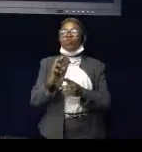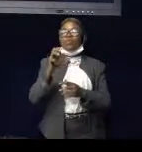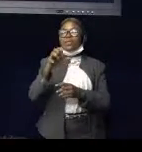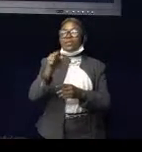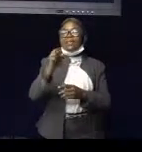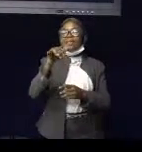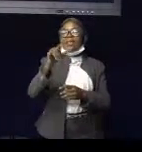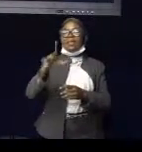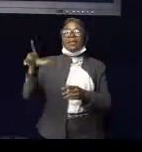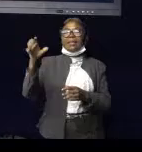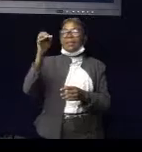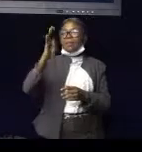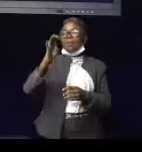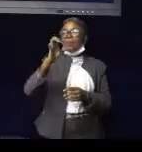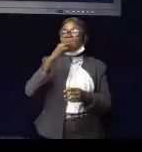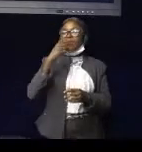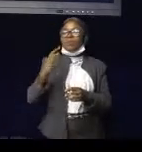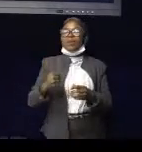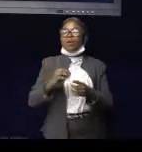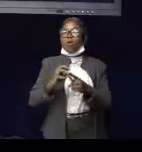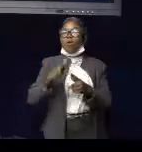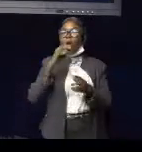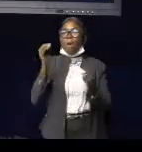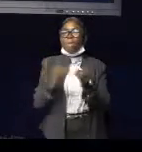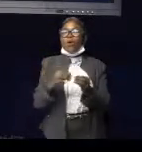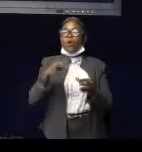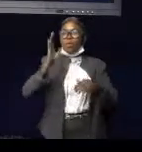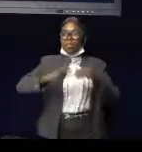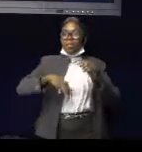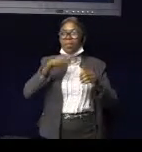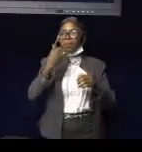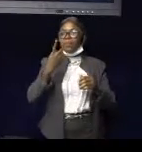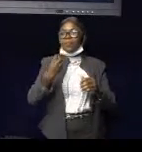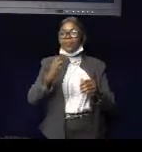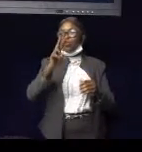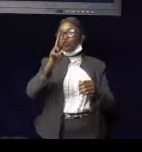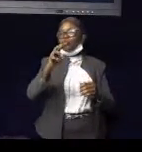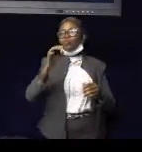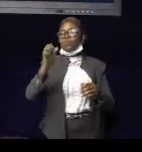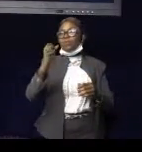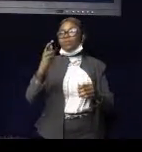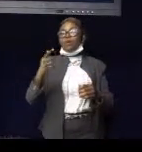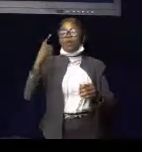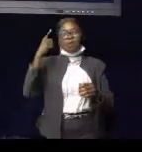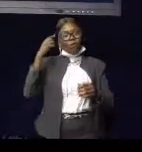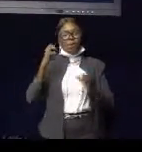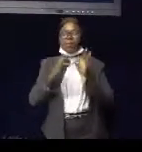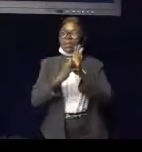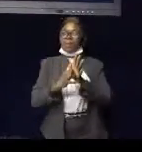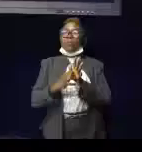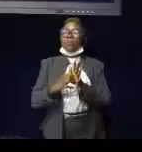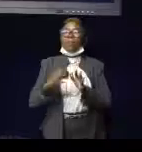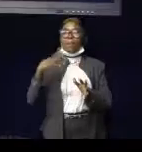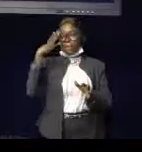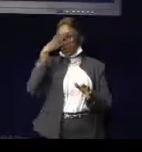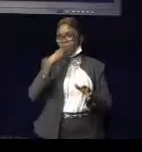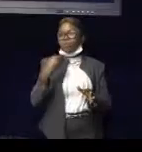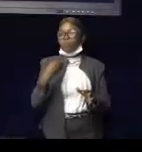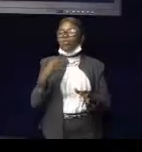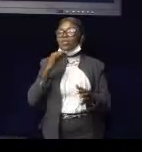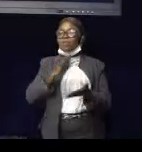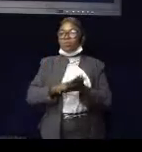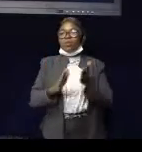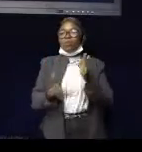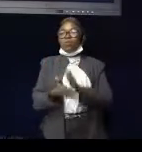two syllables take more in the comparative form. For example, beautiful. It becomes, you cannot